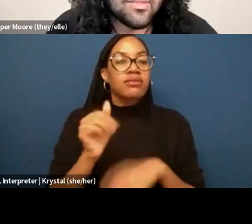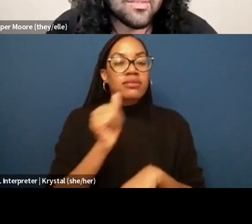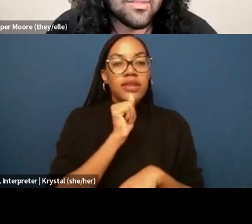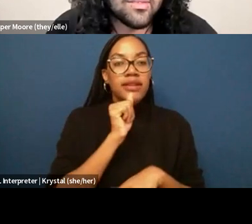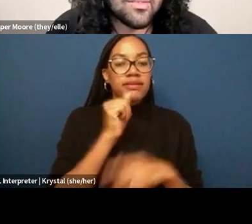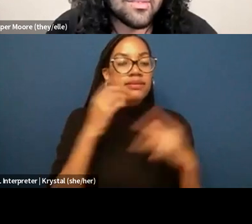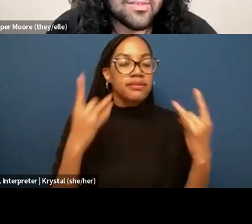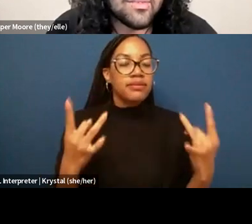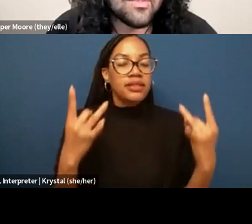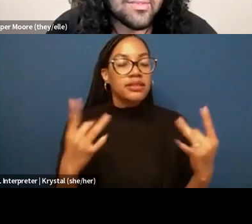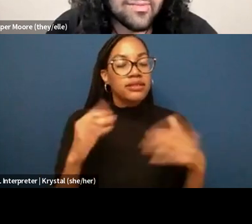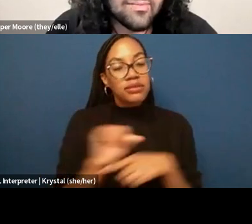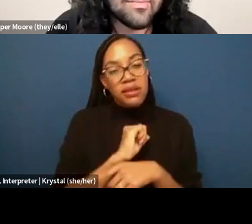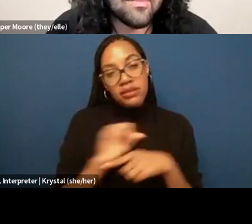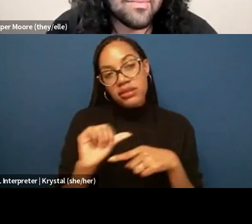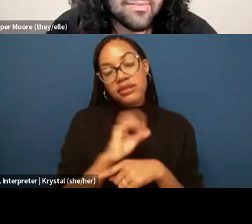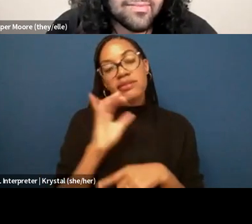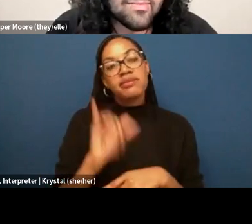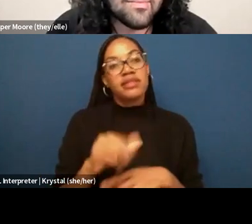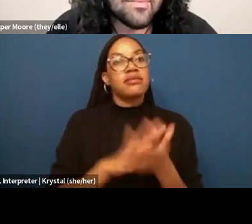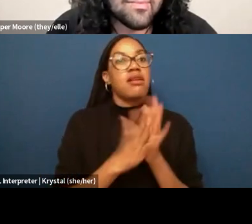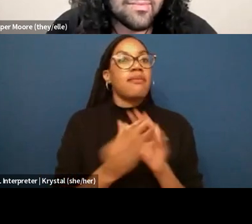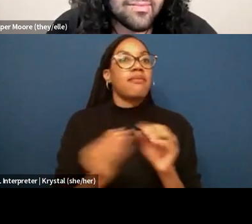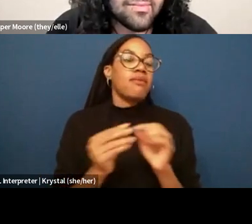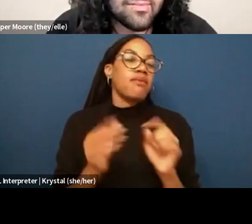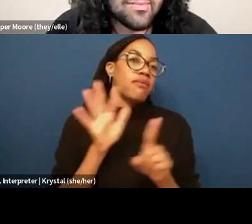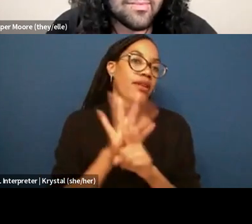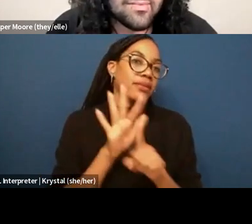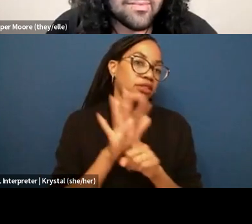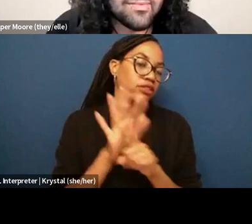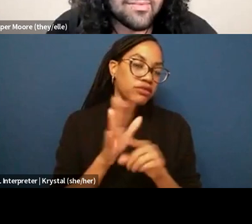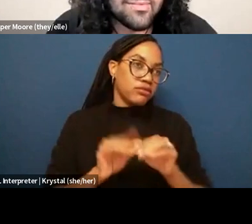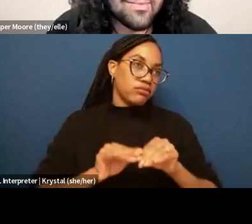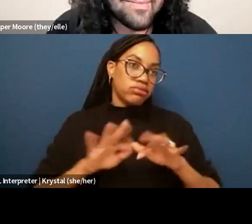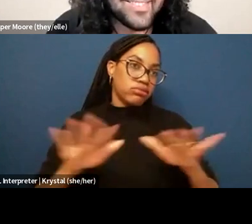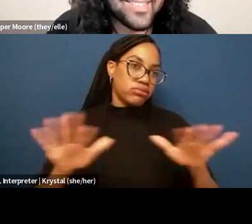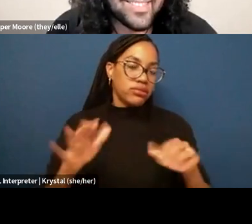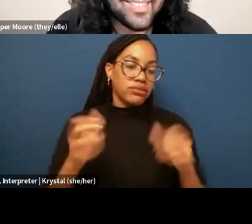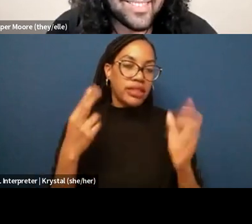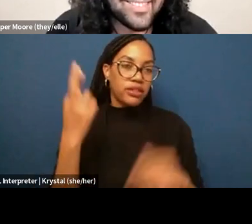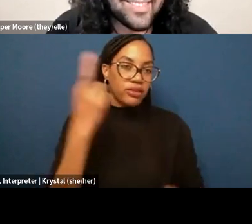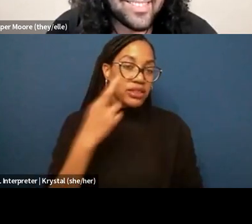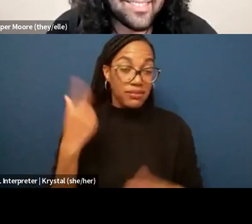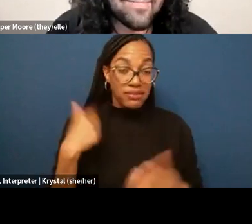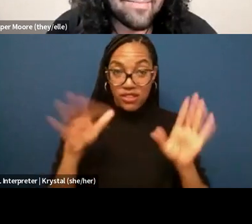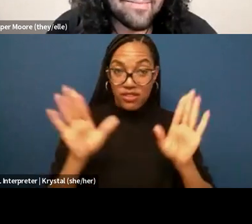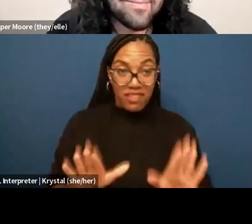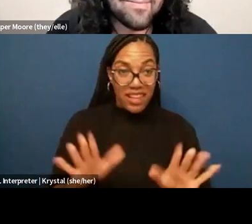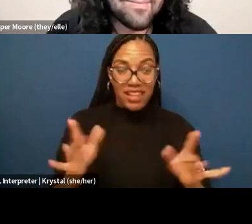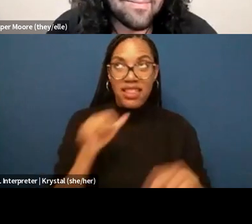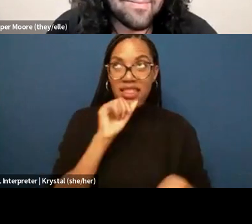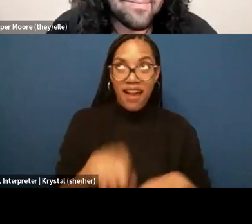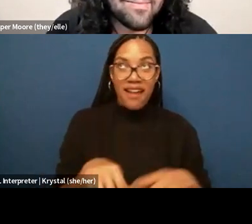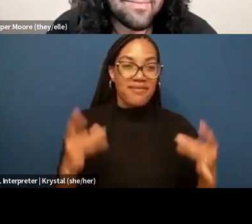practice is one that's kind of blown up because, for a lot of reasons, because it's great, love meditating,